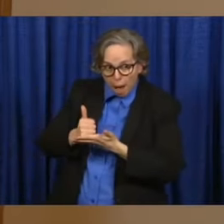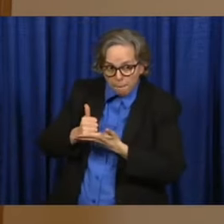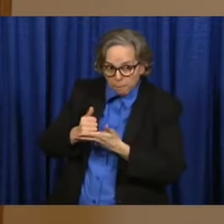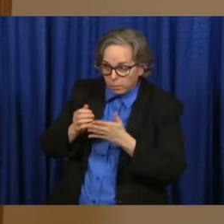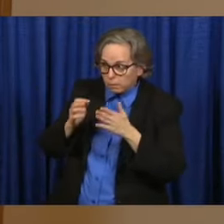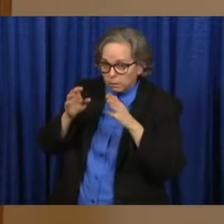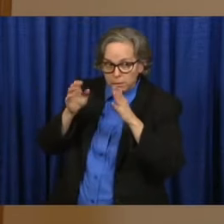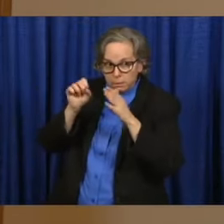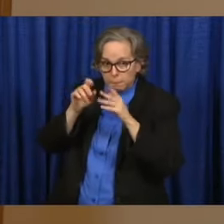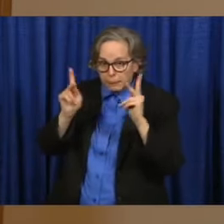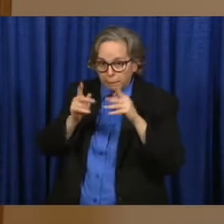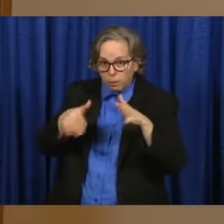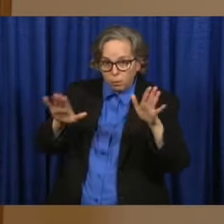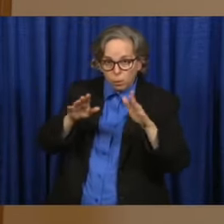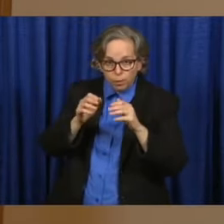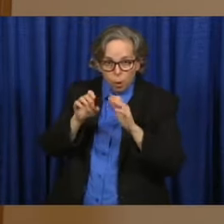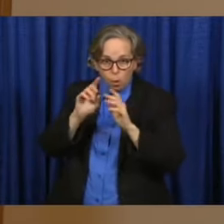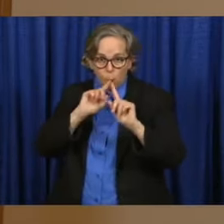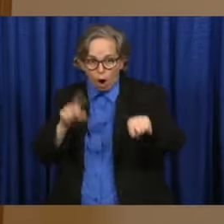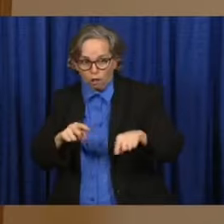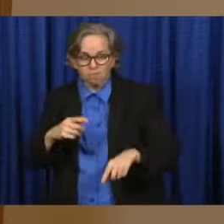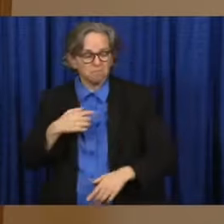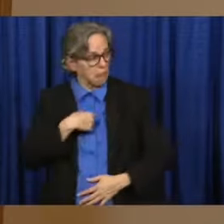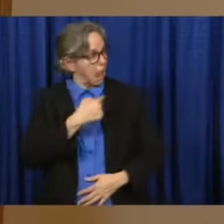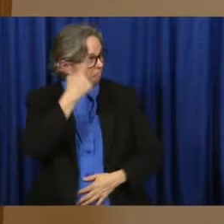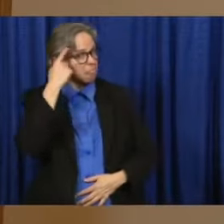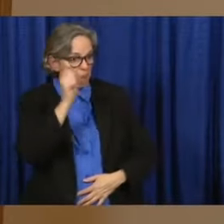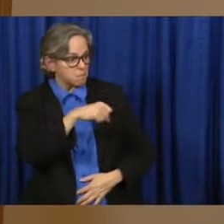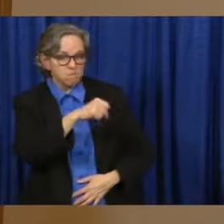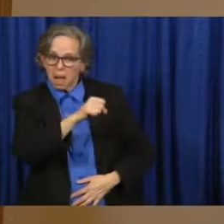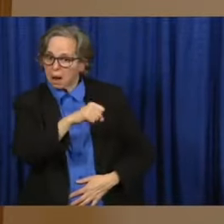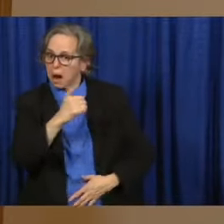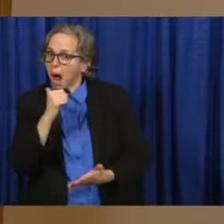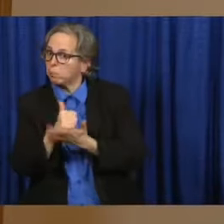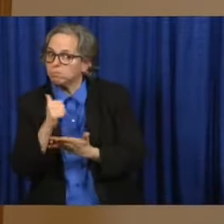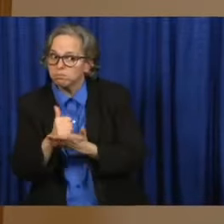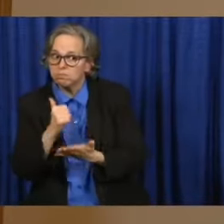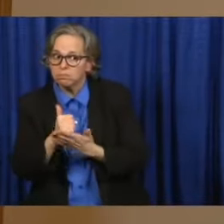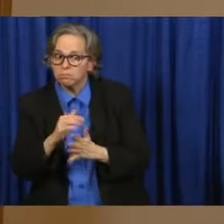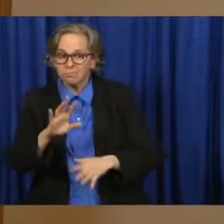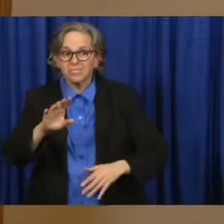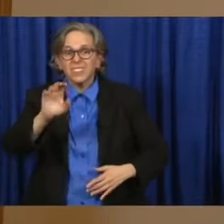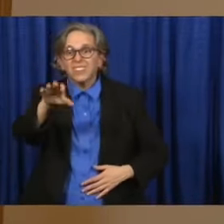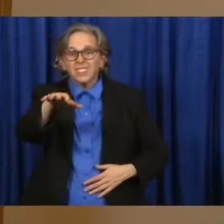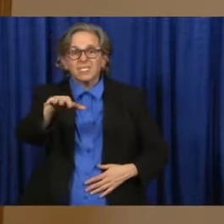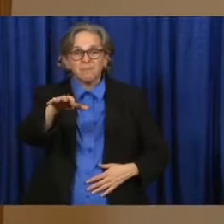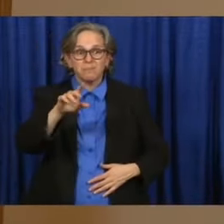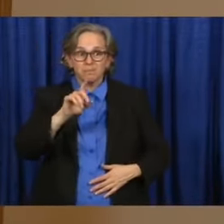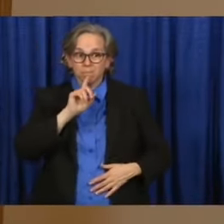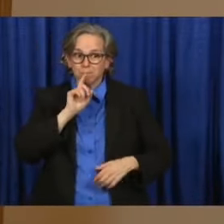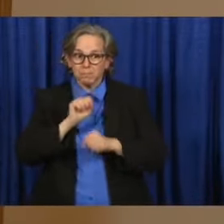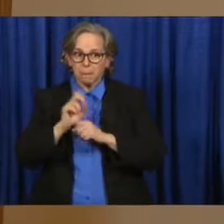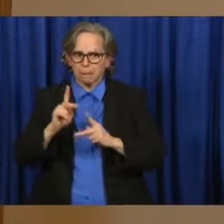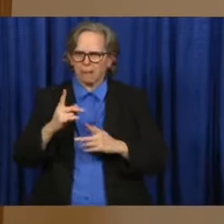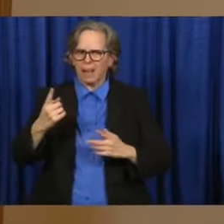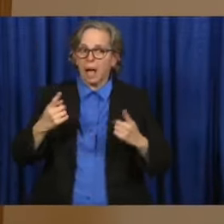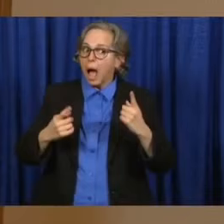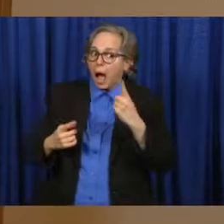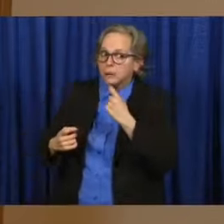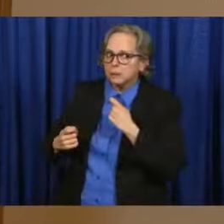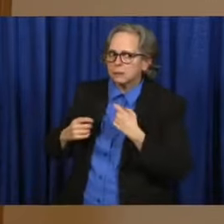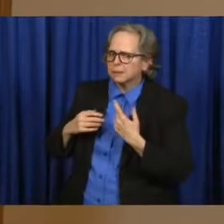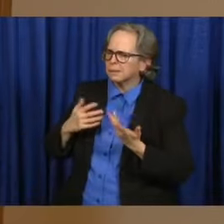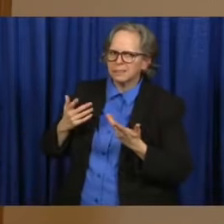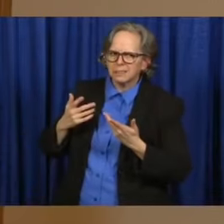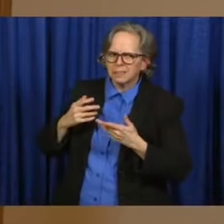in all of this is, and we have mayors often ask us, can you do this for the whole state? It's so hard for us, each